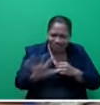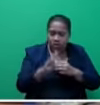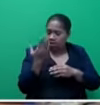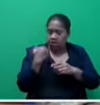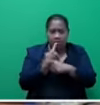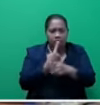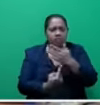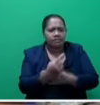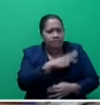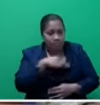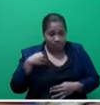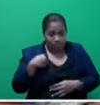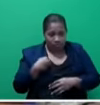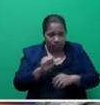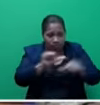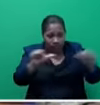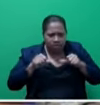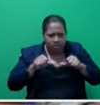of Agriculture has distributed